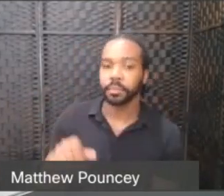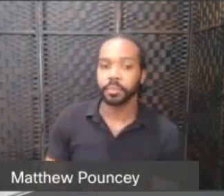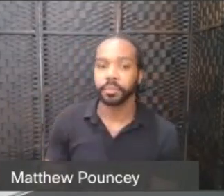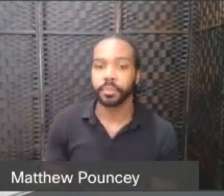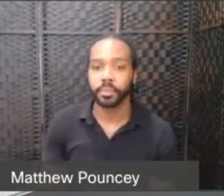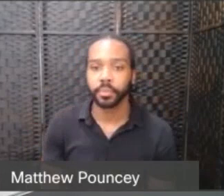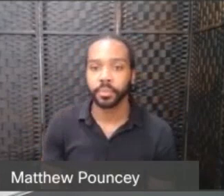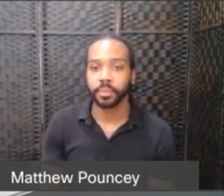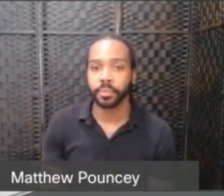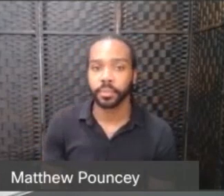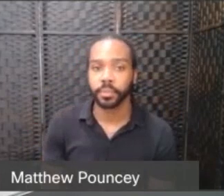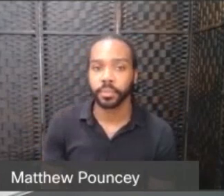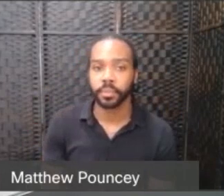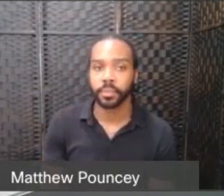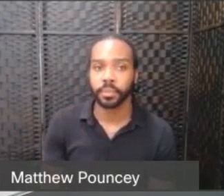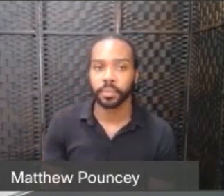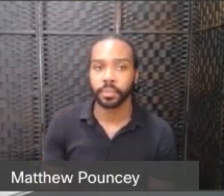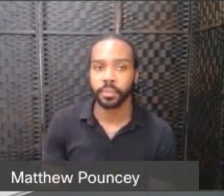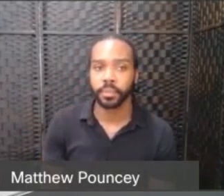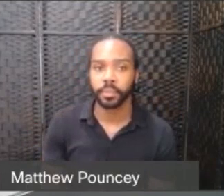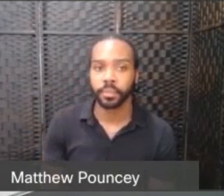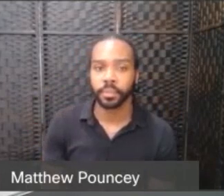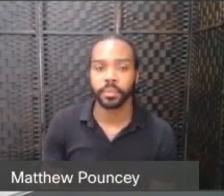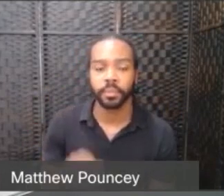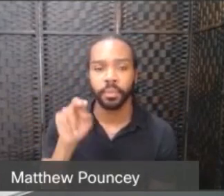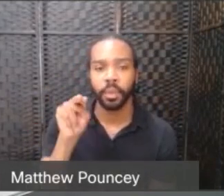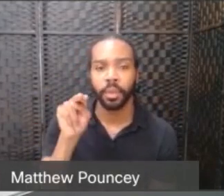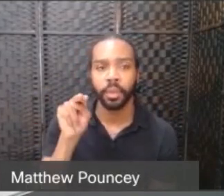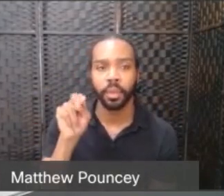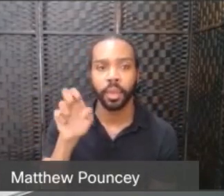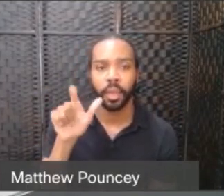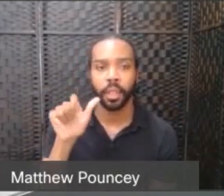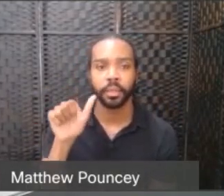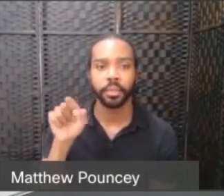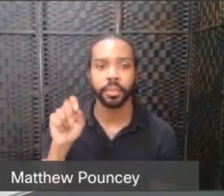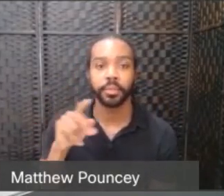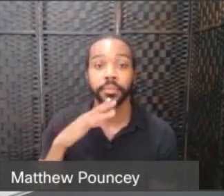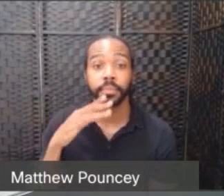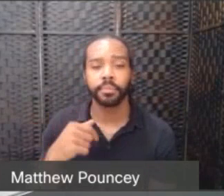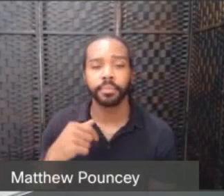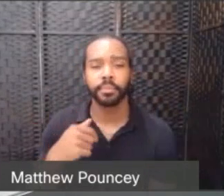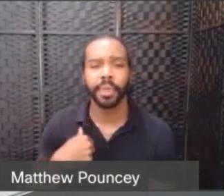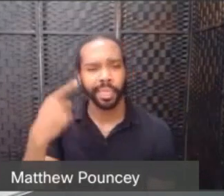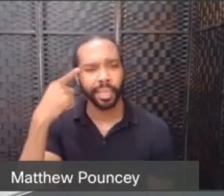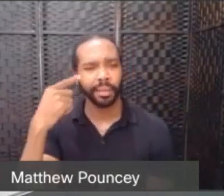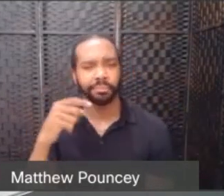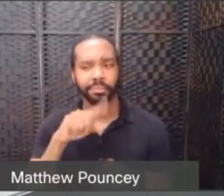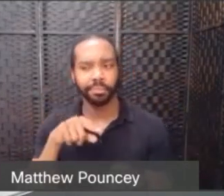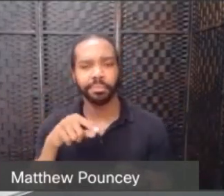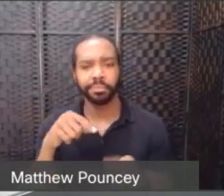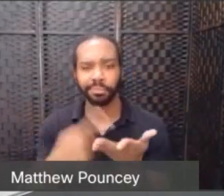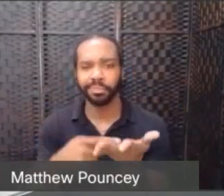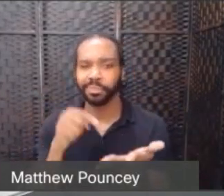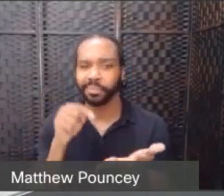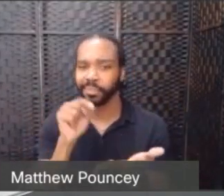So go ahead. I'm sorry. So that's okay. I can try to answer that question. I think I discussed this several weeks ago also when we